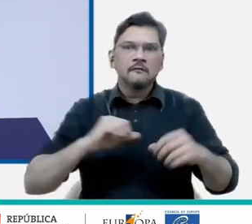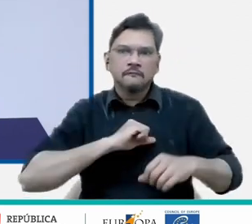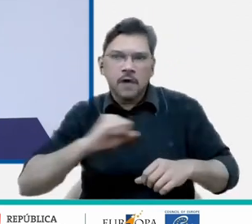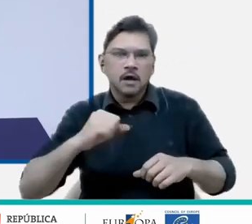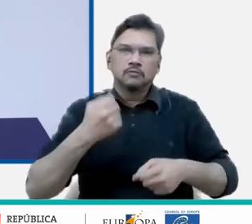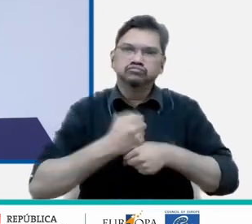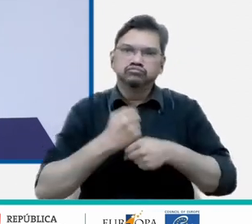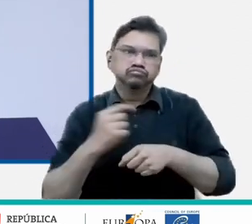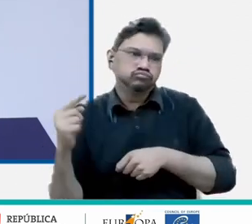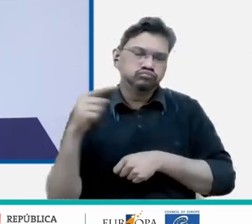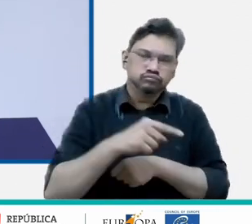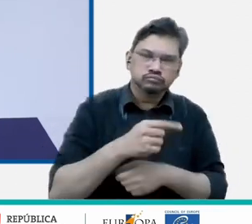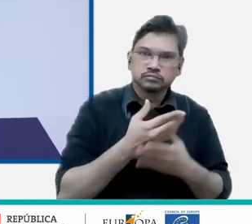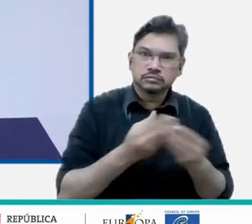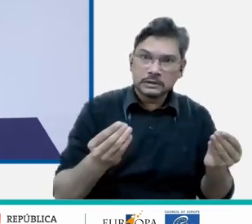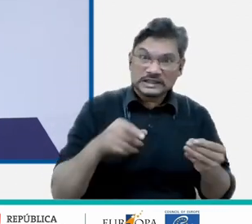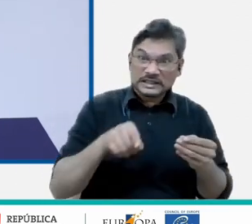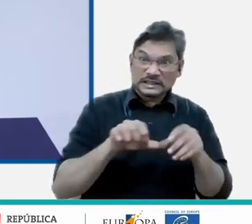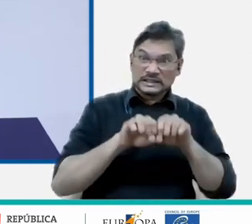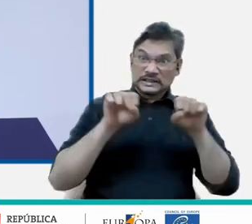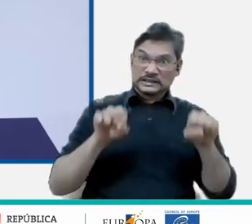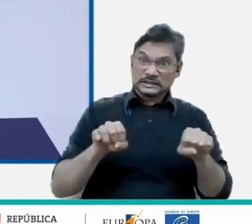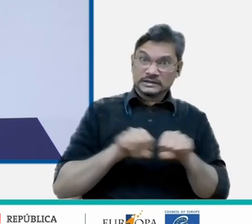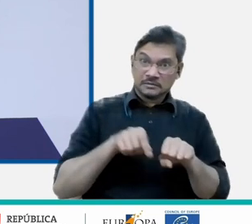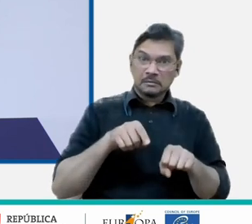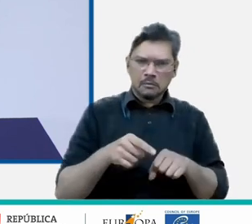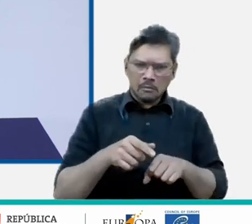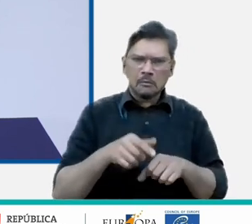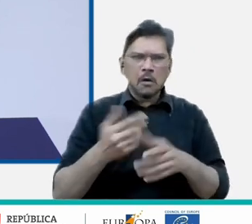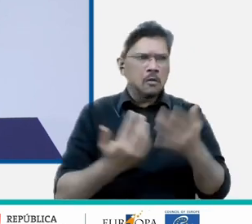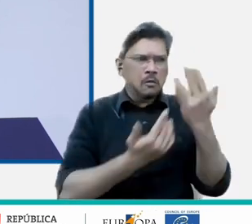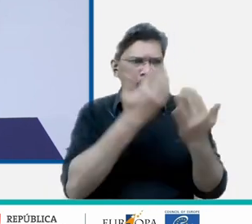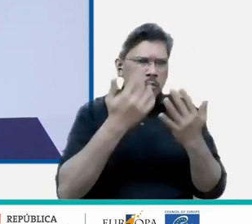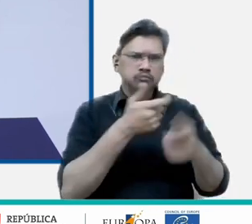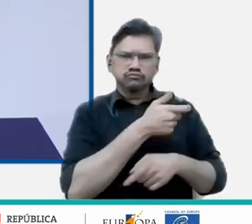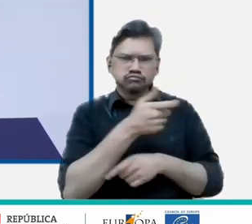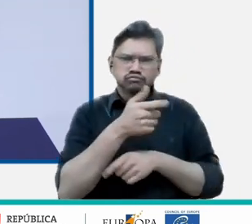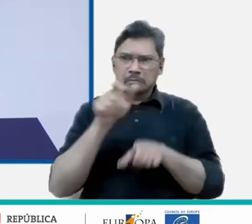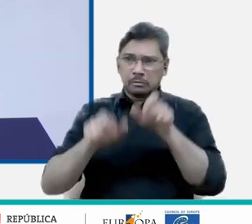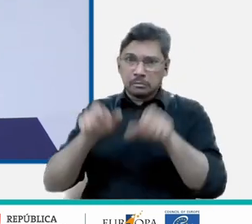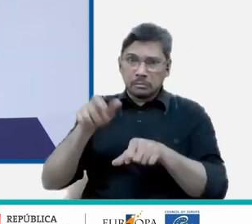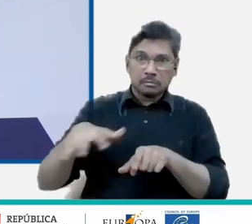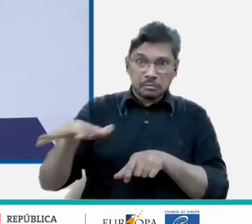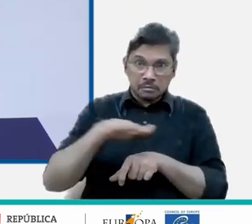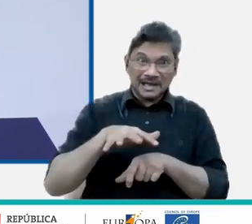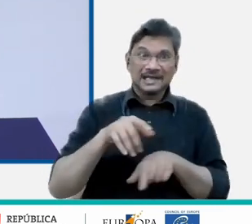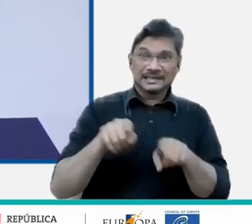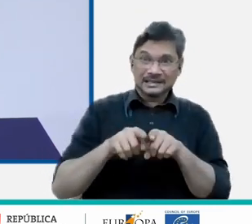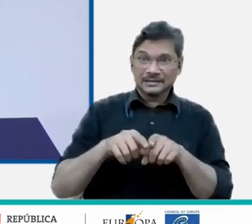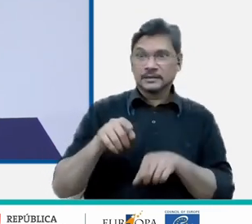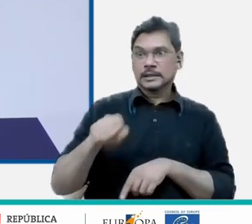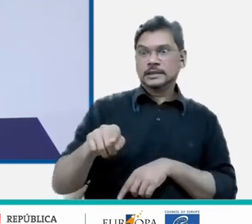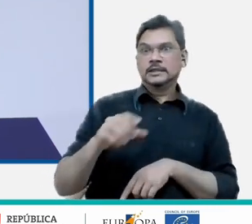the entire intervention of the firefighters and civil protection is accessible to the